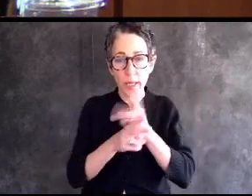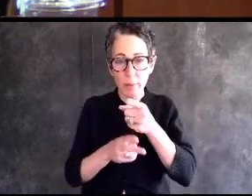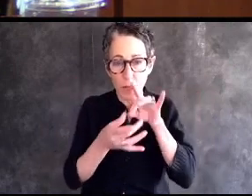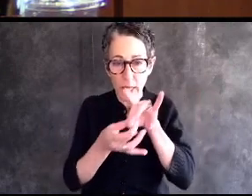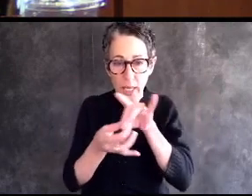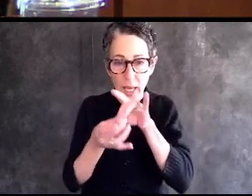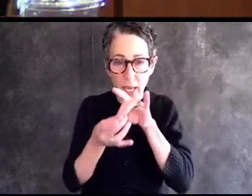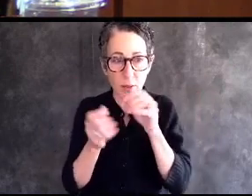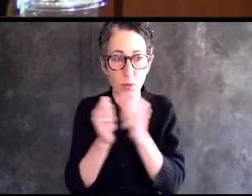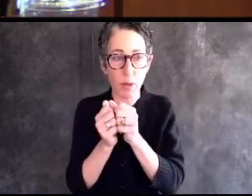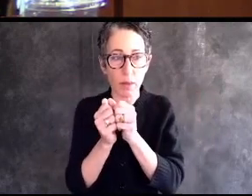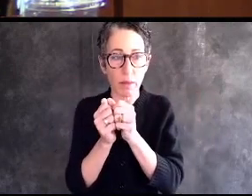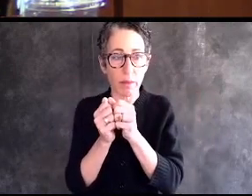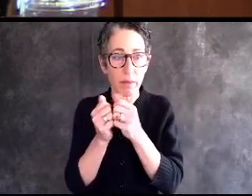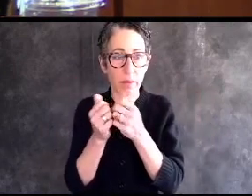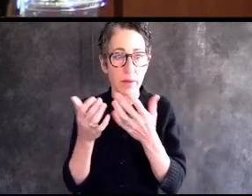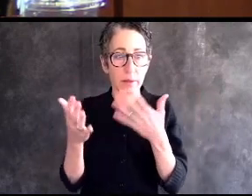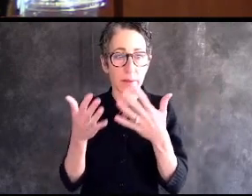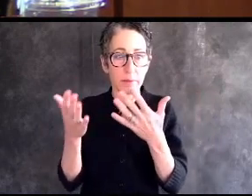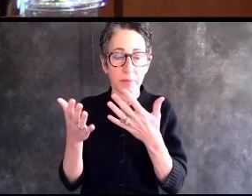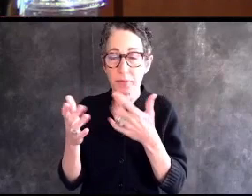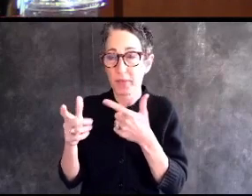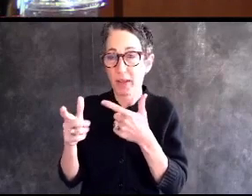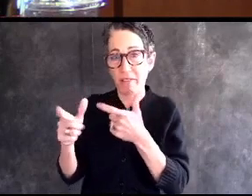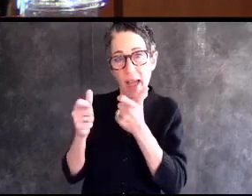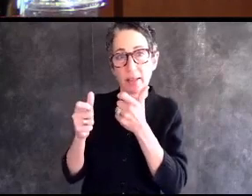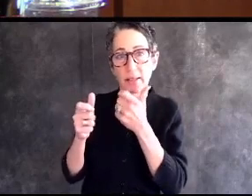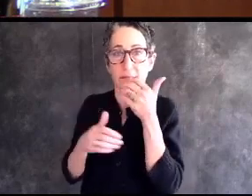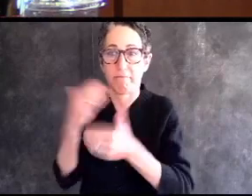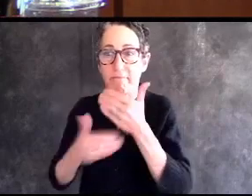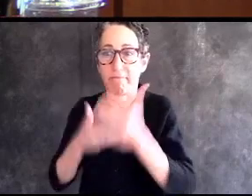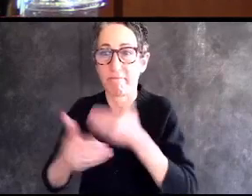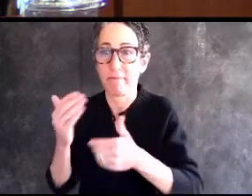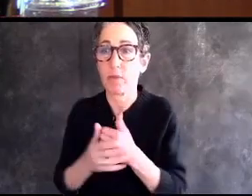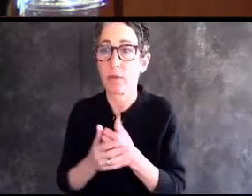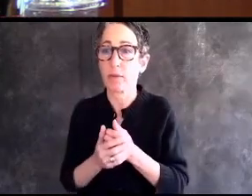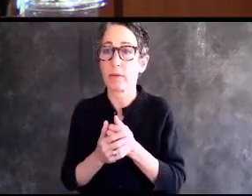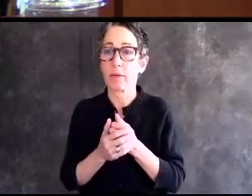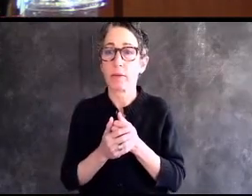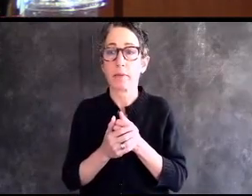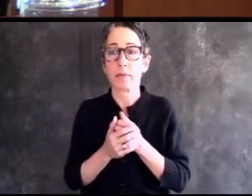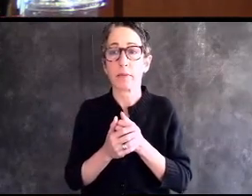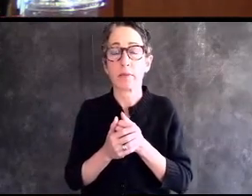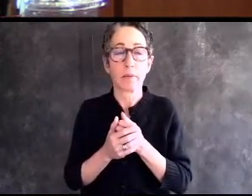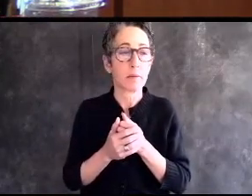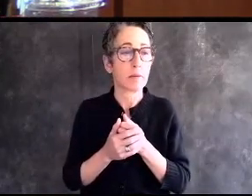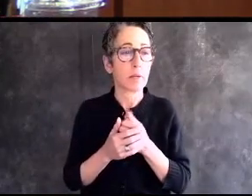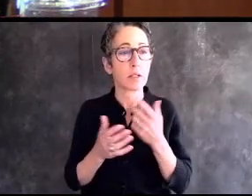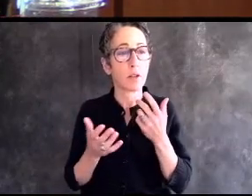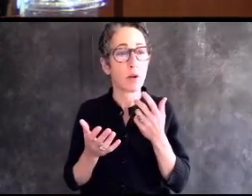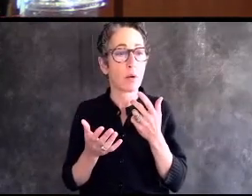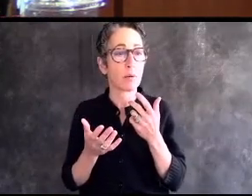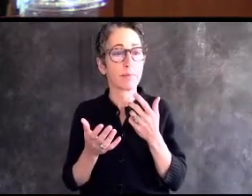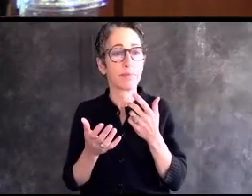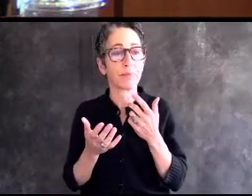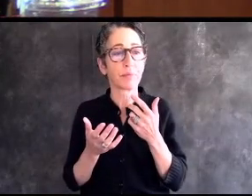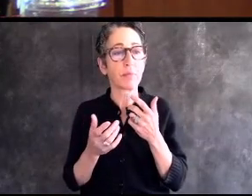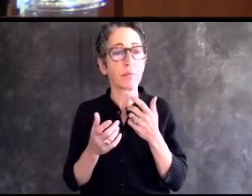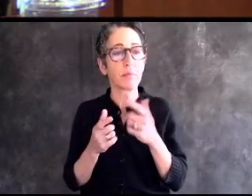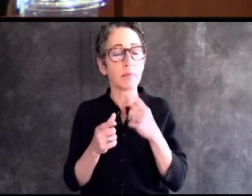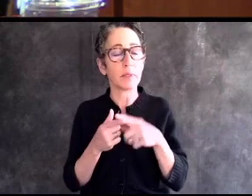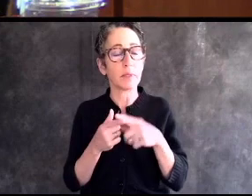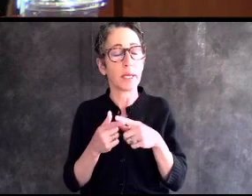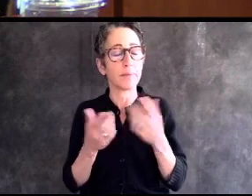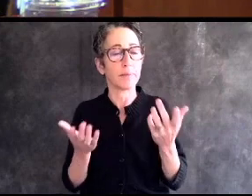thinking and instead of a slow thinking mode. But if people build their own worlds in Minecraft or whatever, then these incentives aren't there